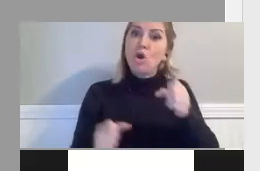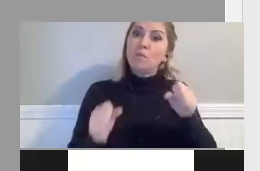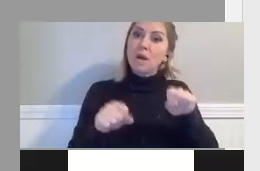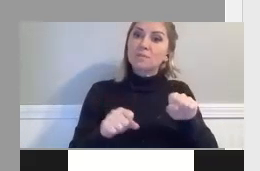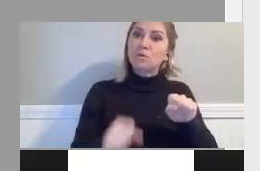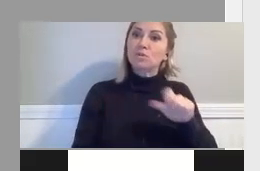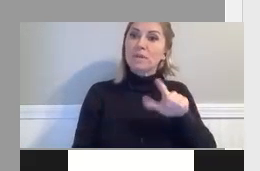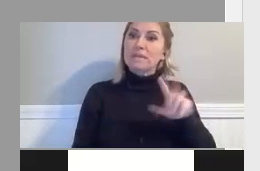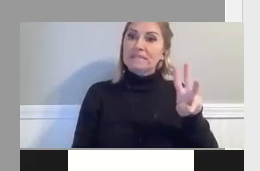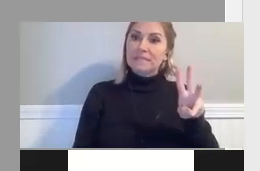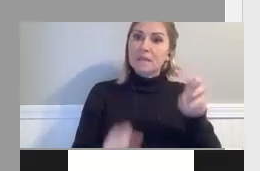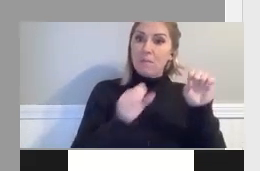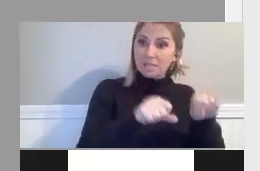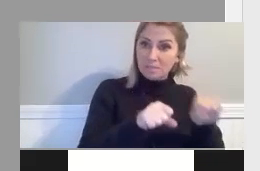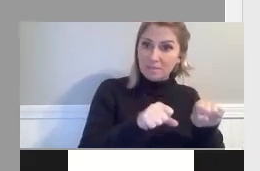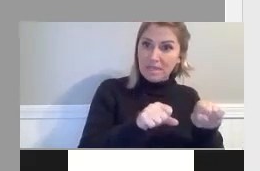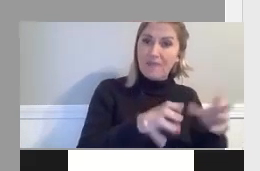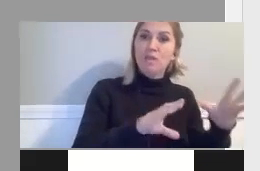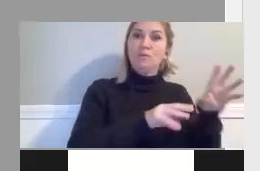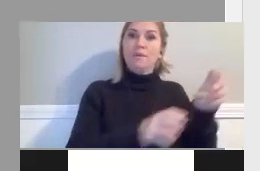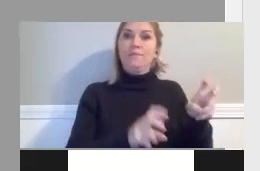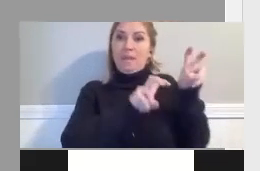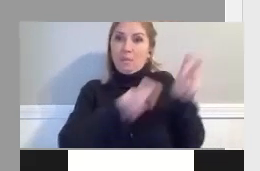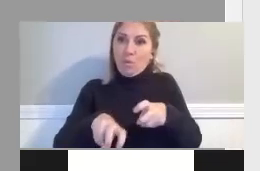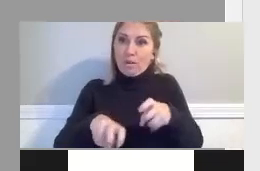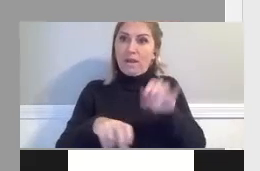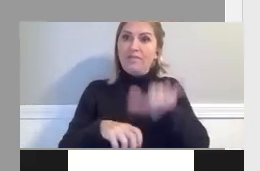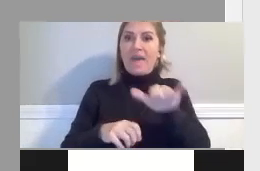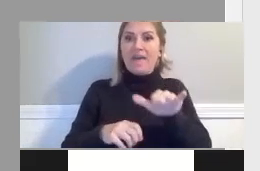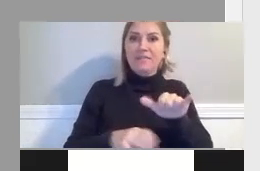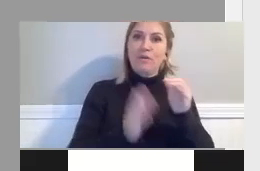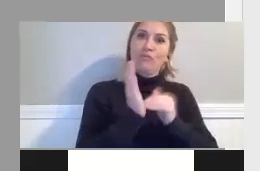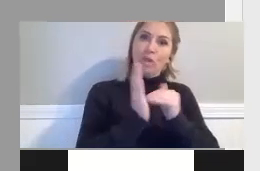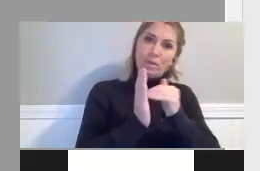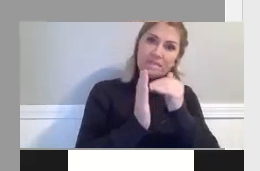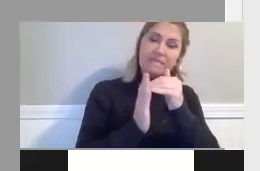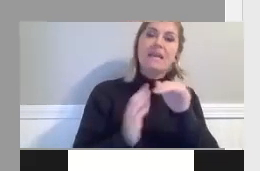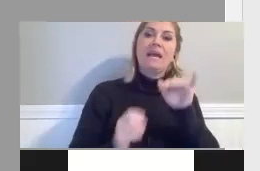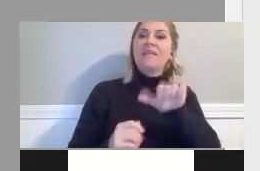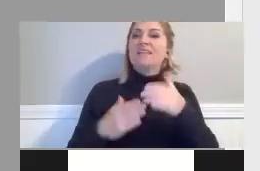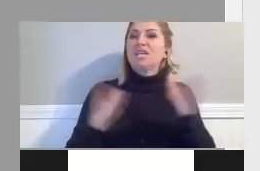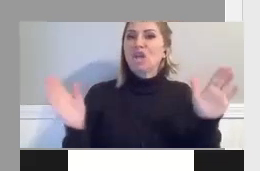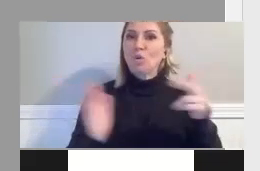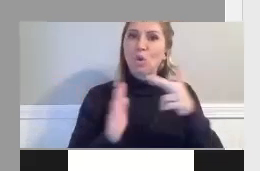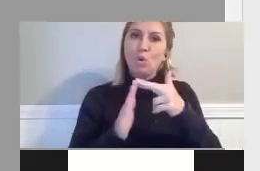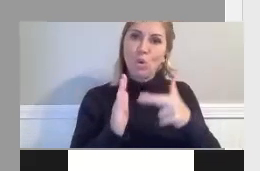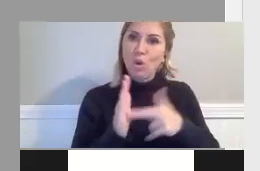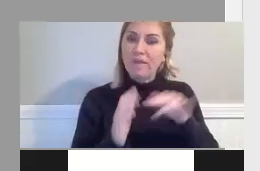26 possibilities, and you encode those given their frequencies. And it is a general known case that